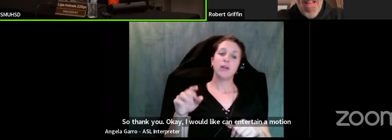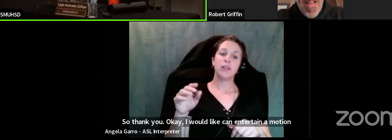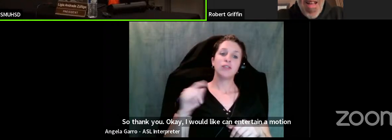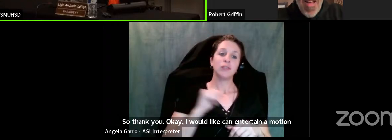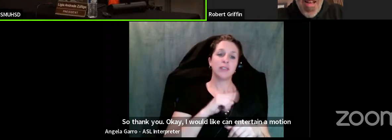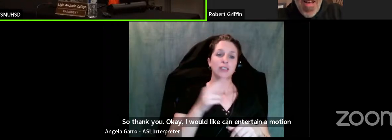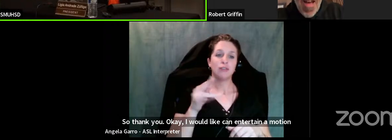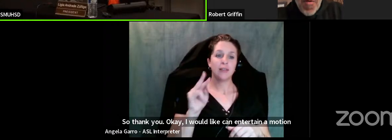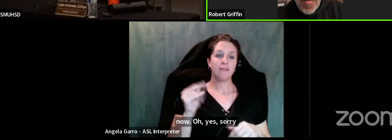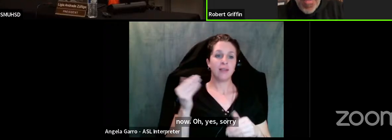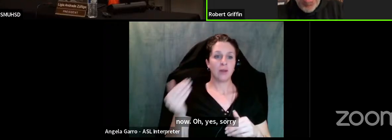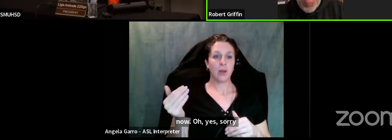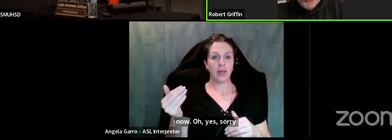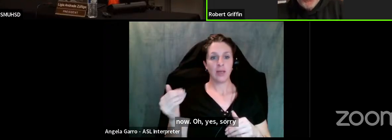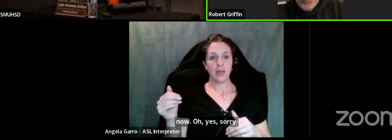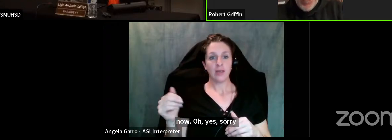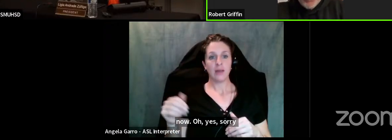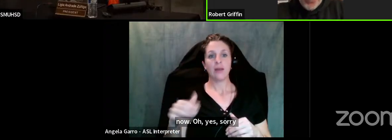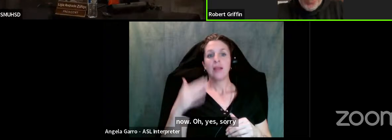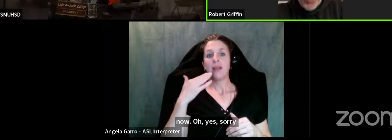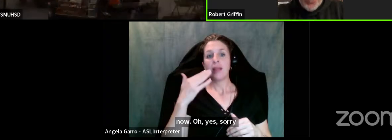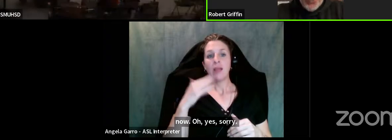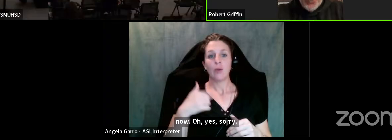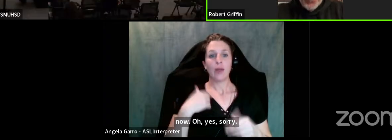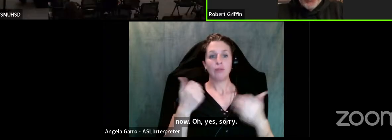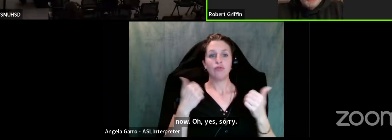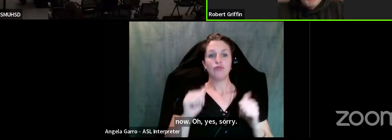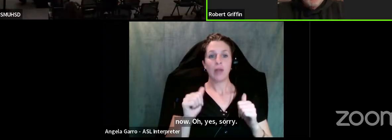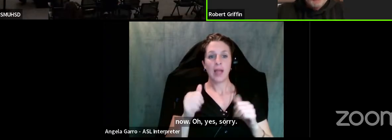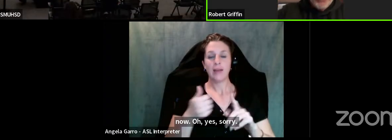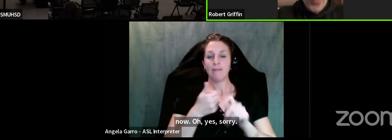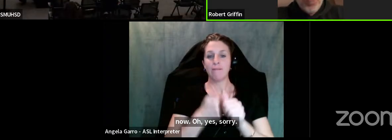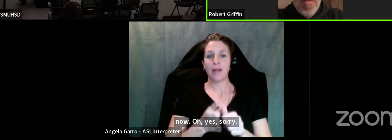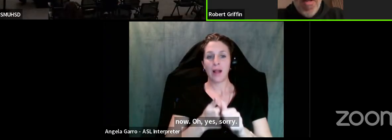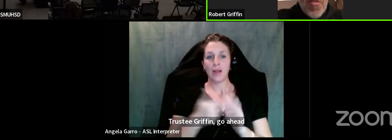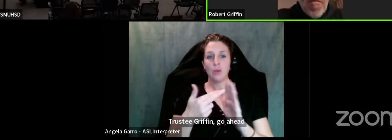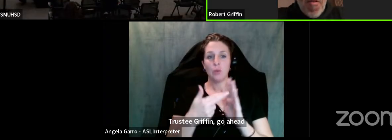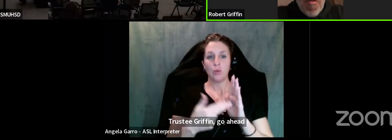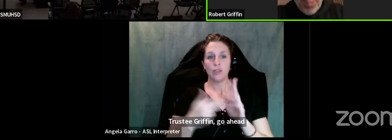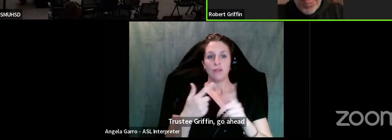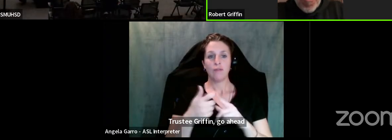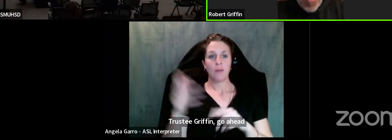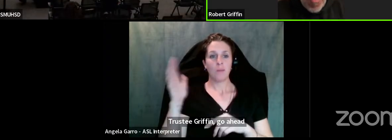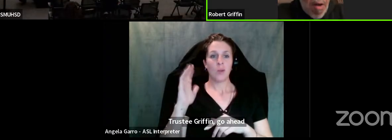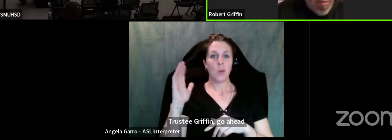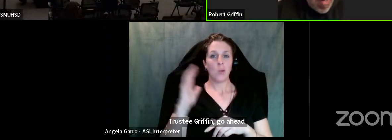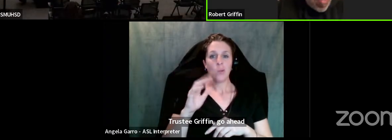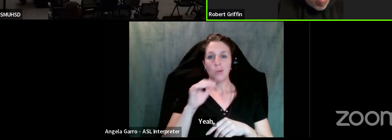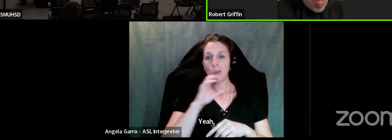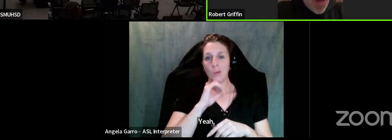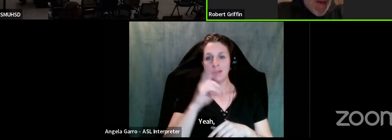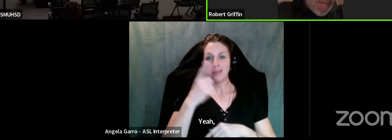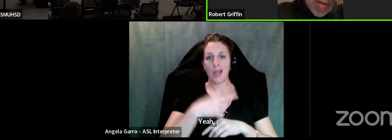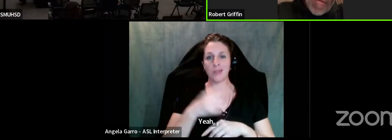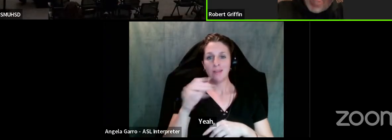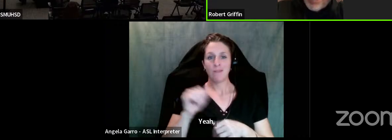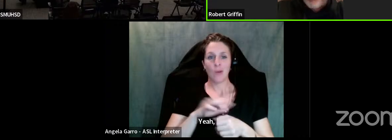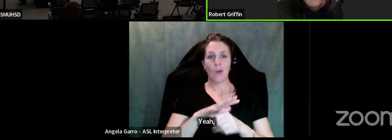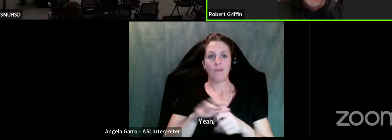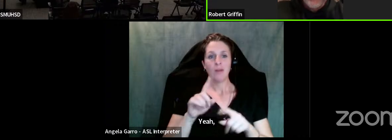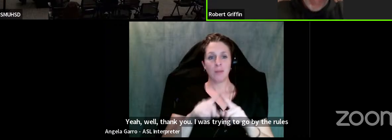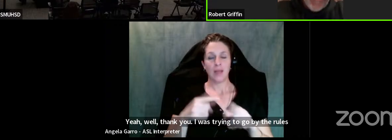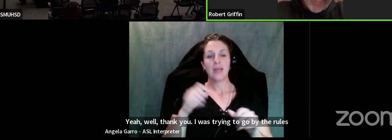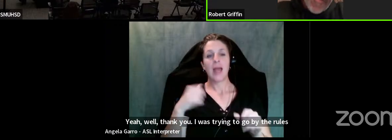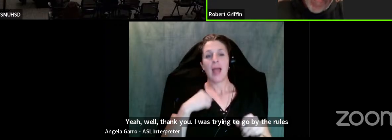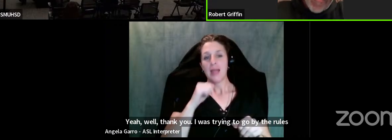ahead. Yeah, well, thank you. I was trying to go by the rules from the old days of COVID, but I am looking forward